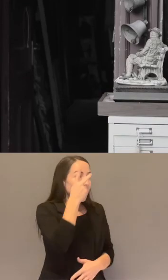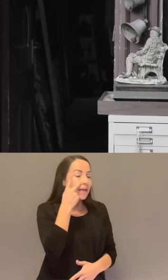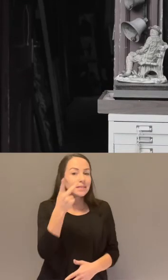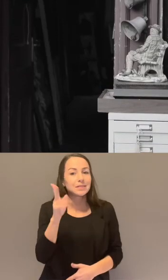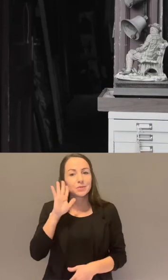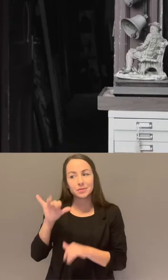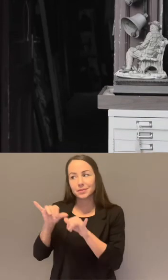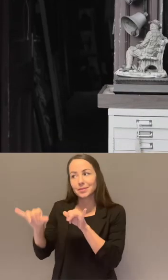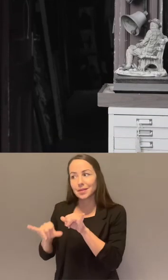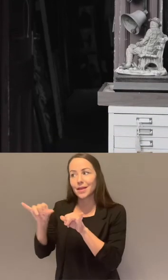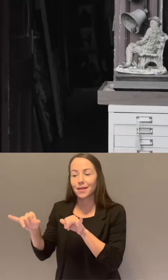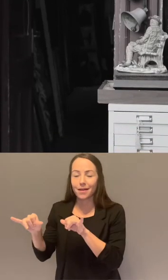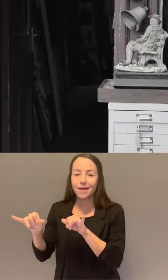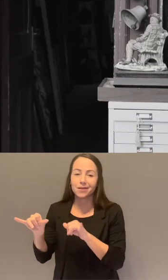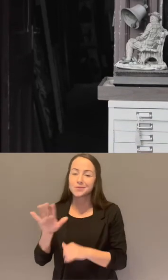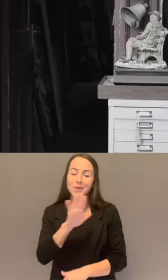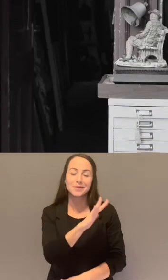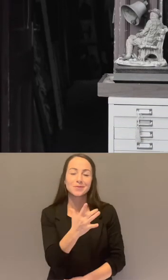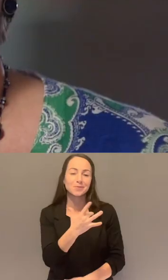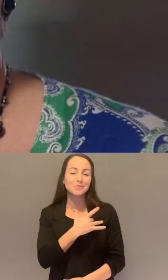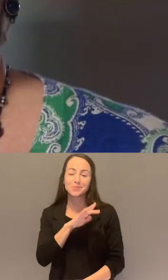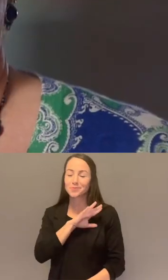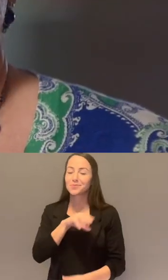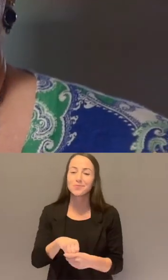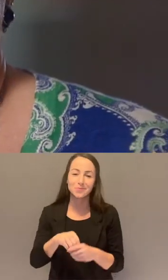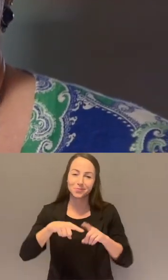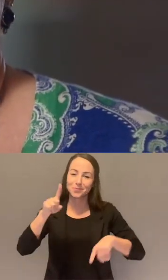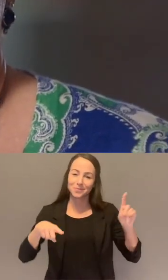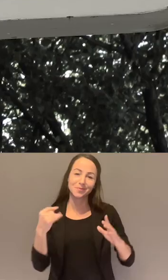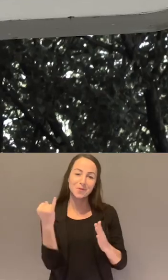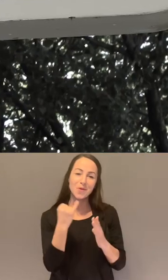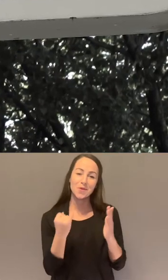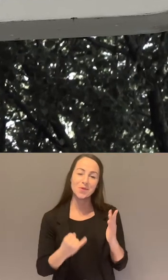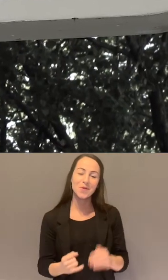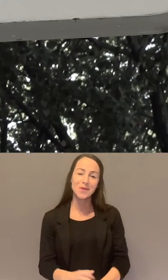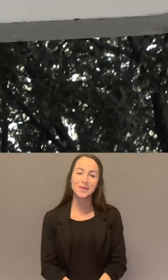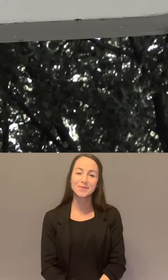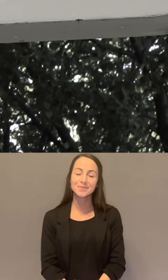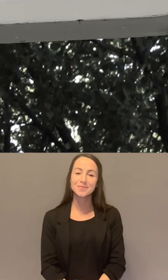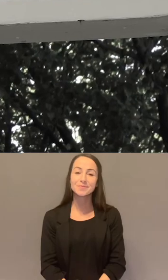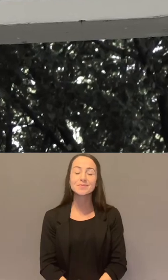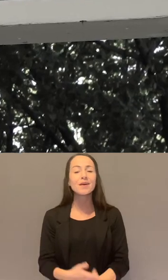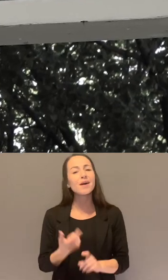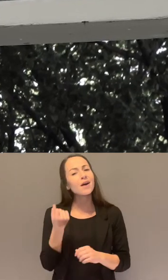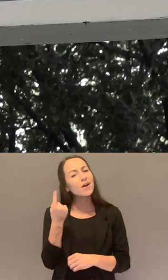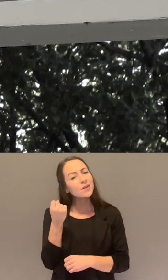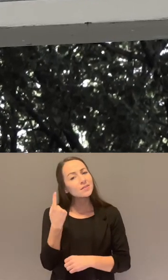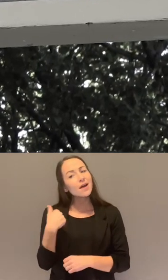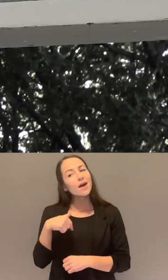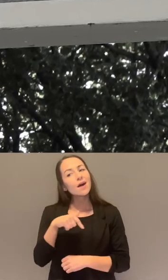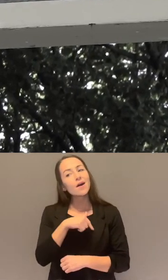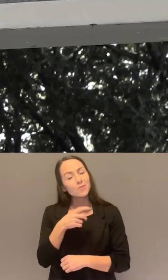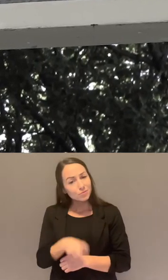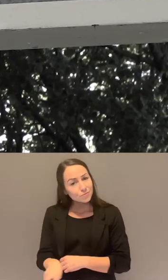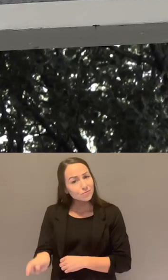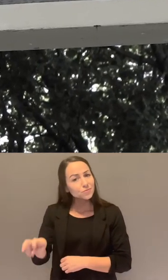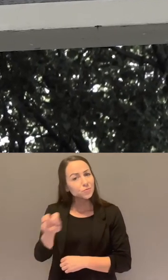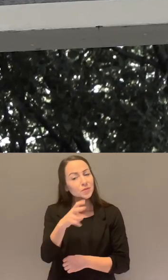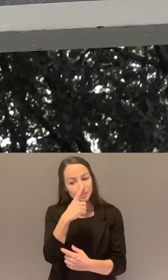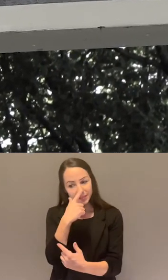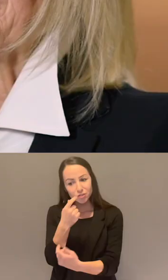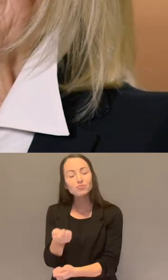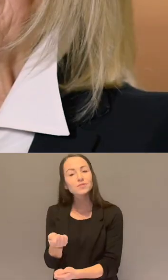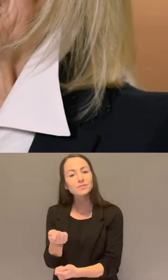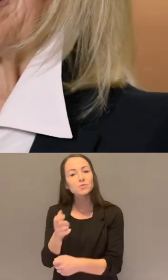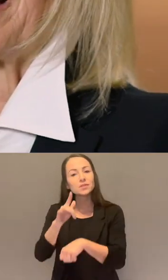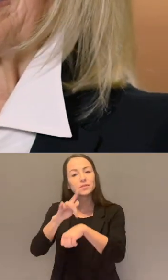forever." He just had a real passion for all kinds of art. But it made our trips that we took with him very